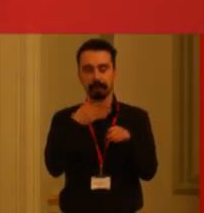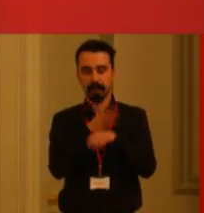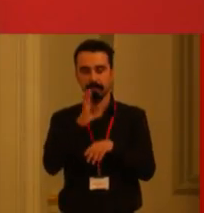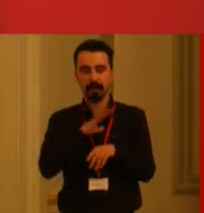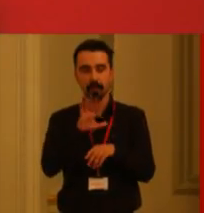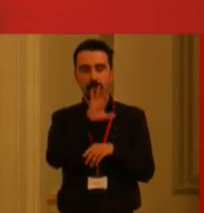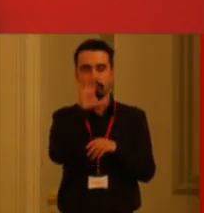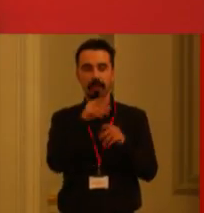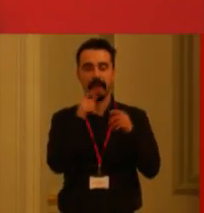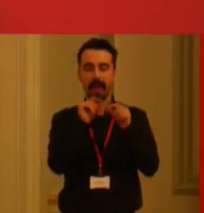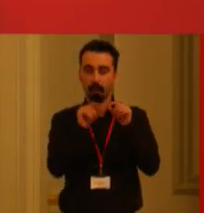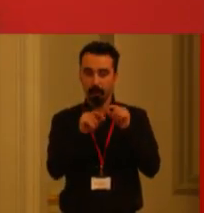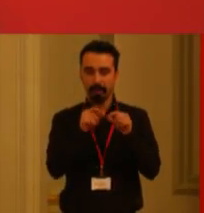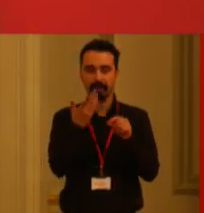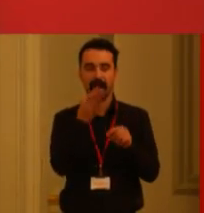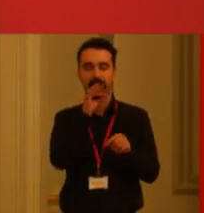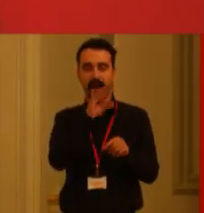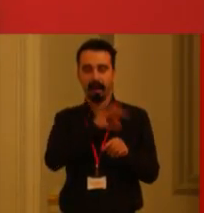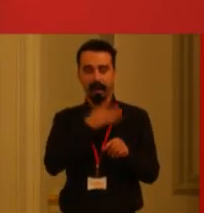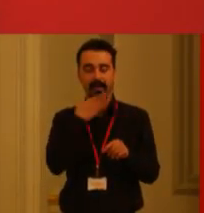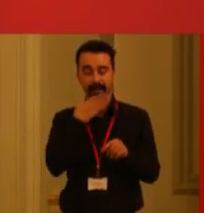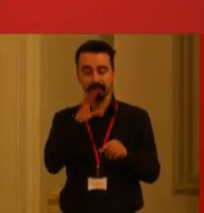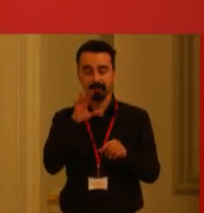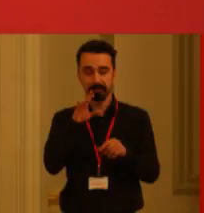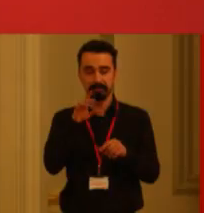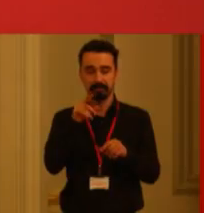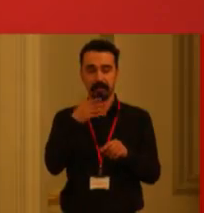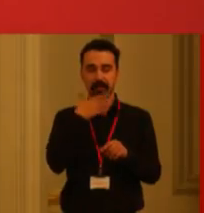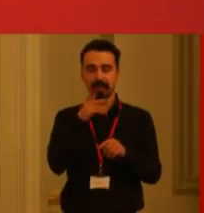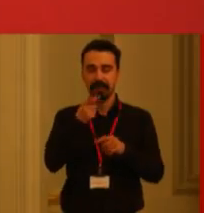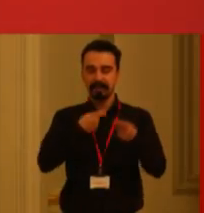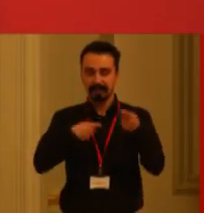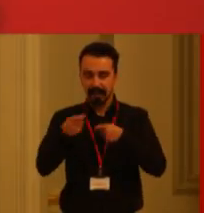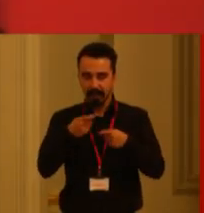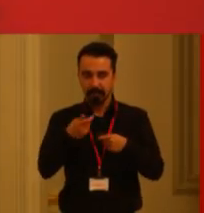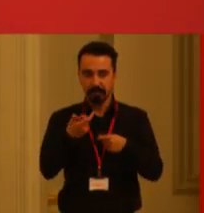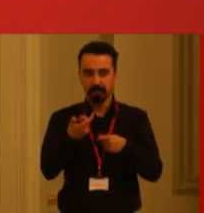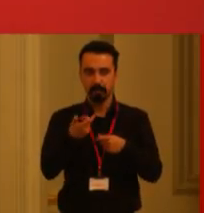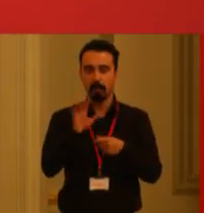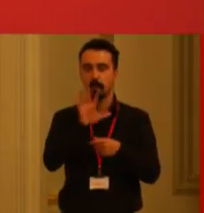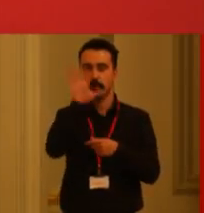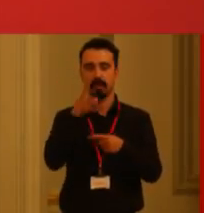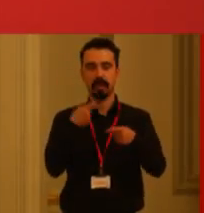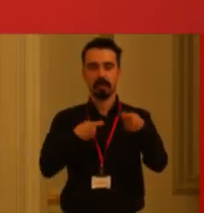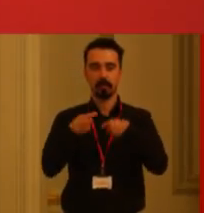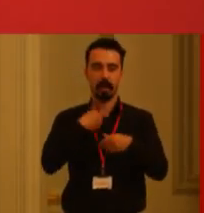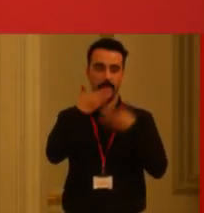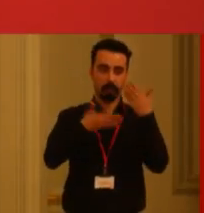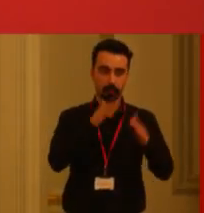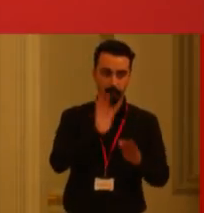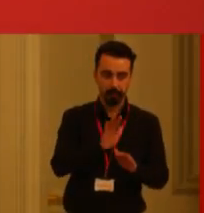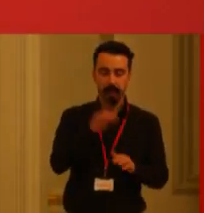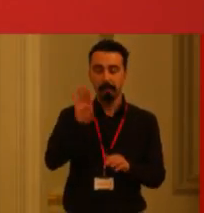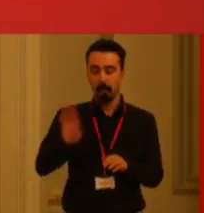in NGO activities. Yes, that's true, because there are more advantages. I'm not only talking about economic capital,